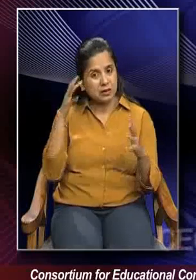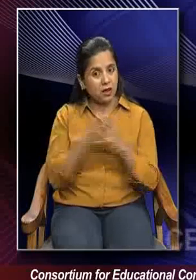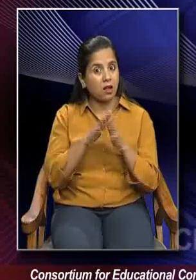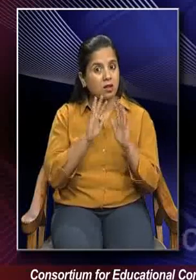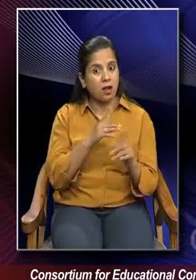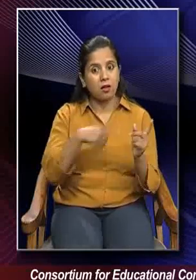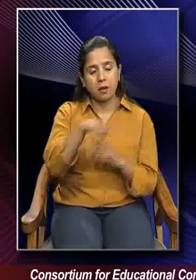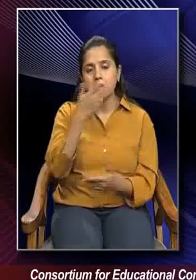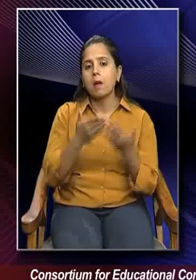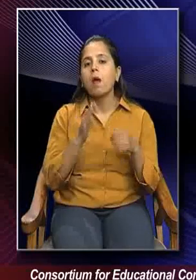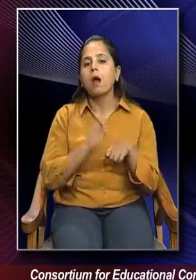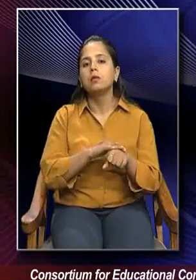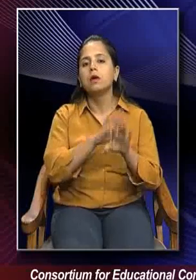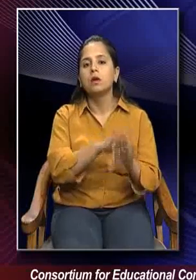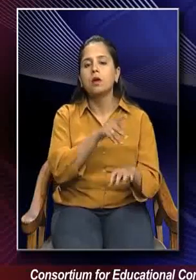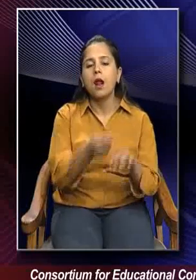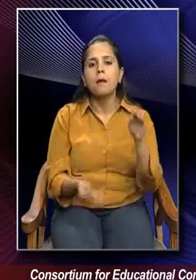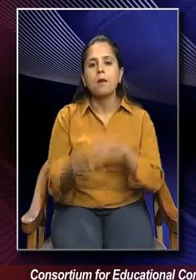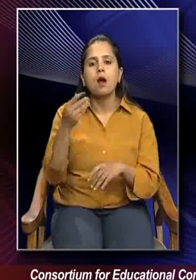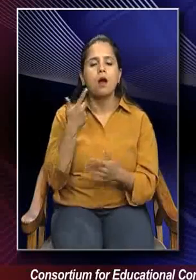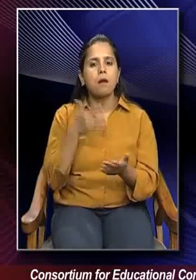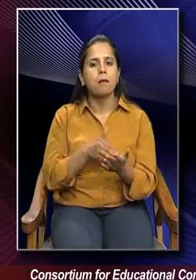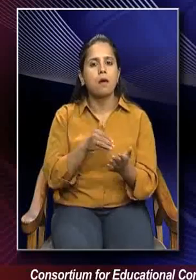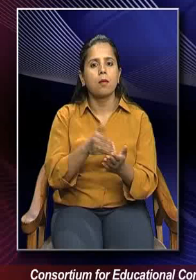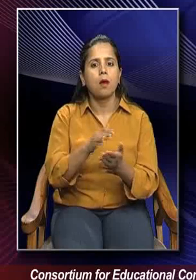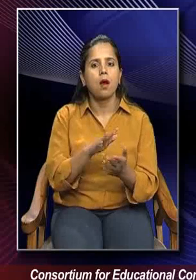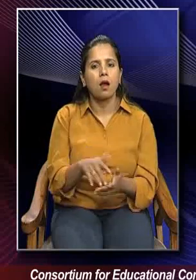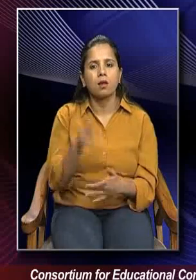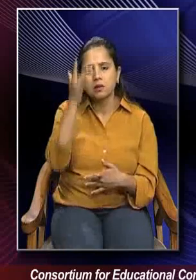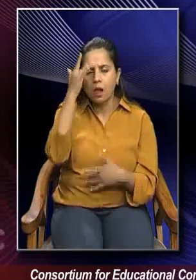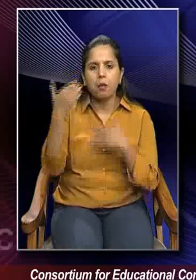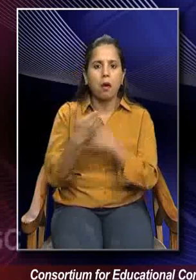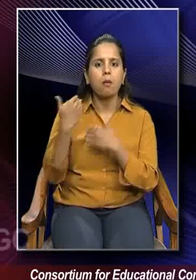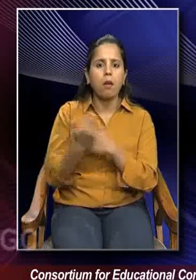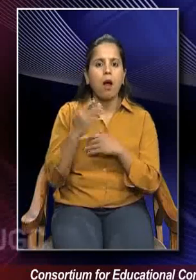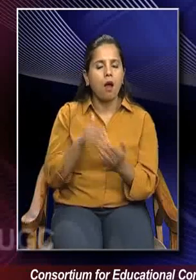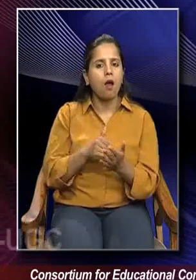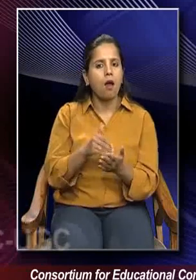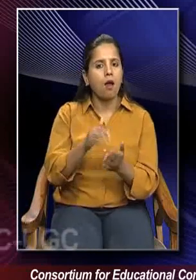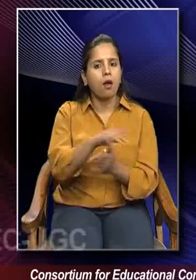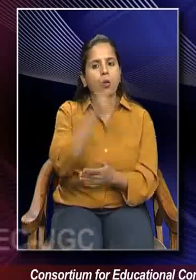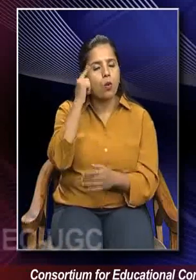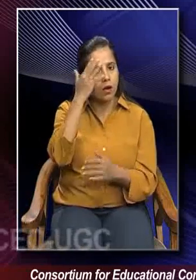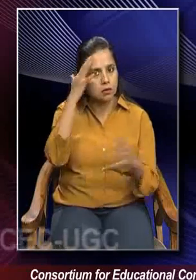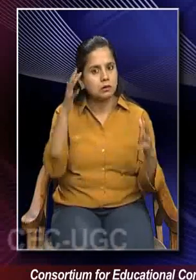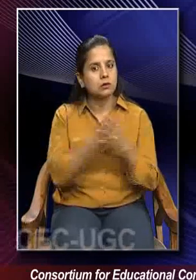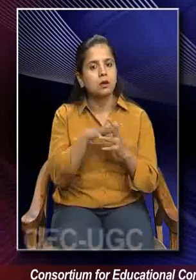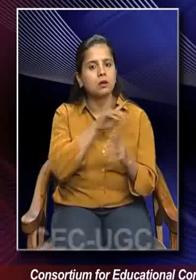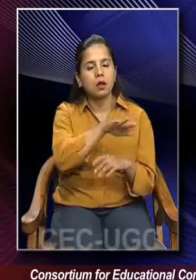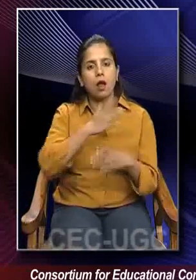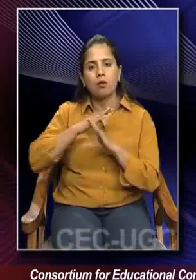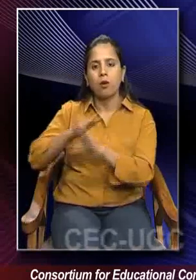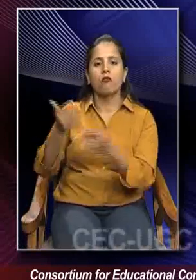may experience more frequent infections or a prolonged duration